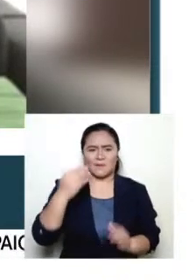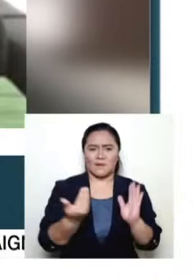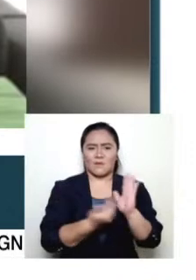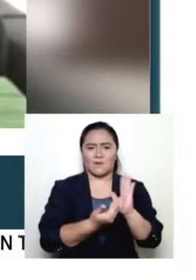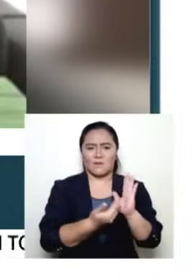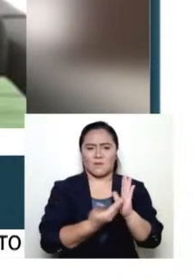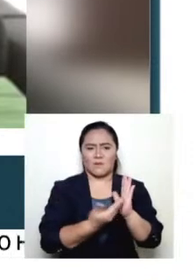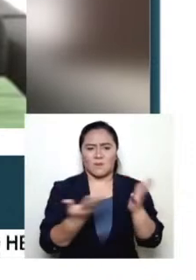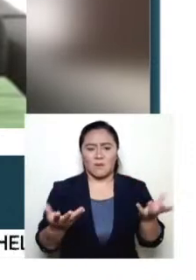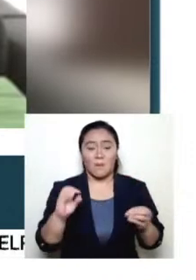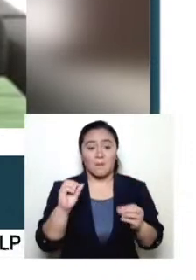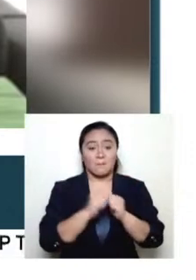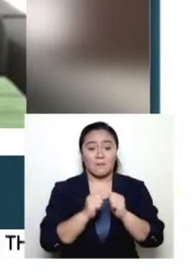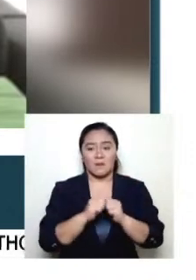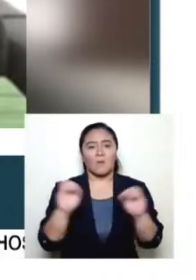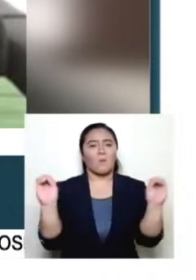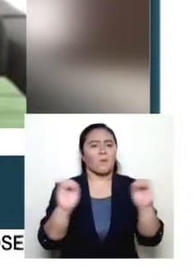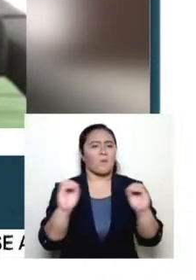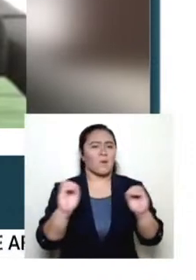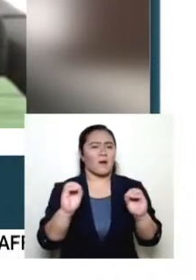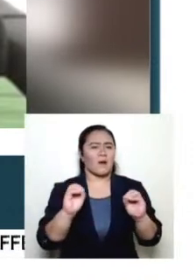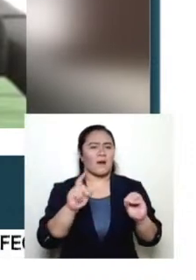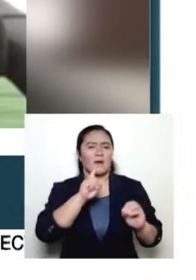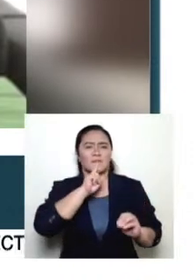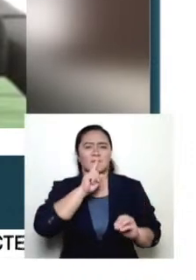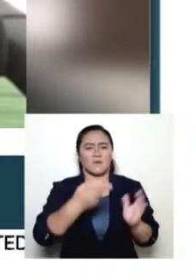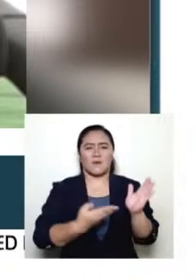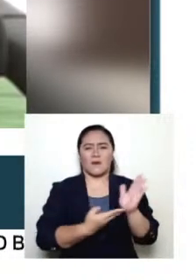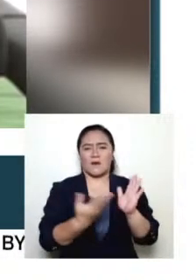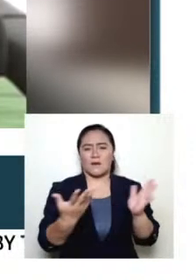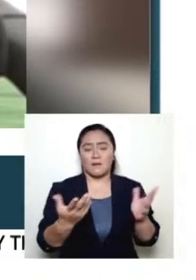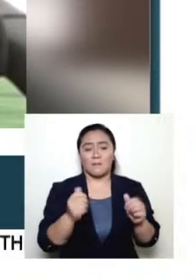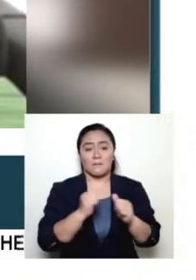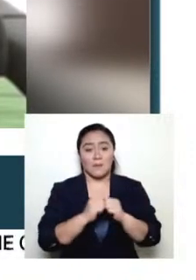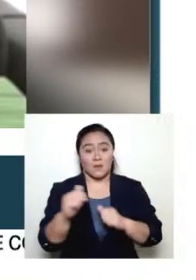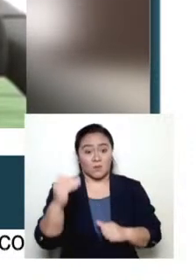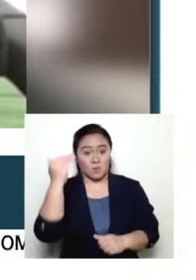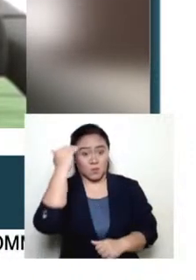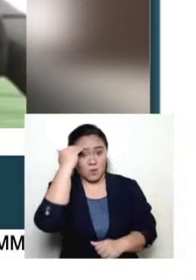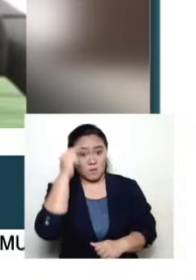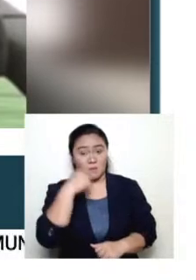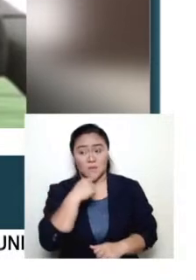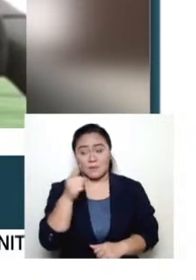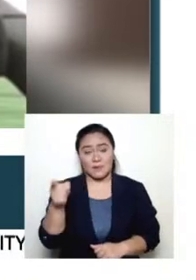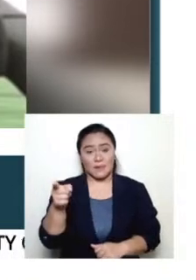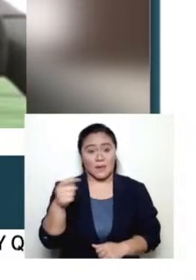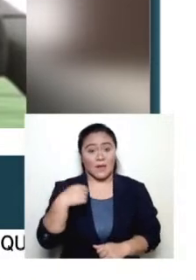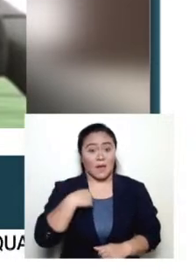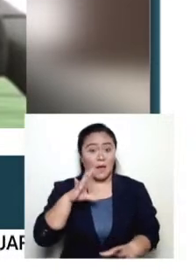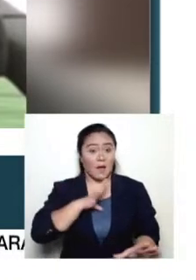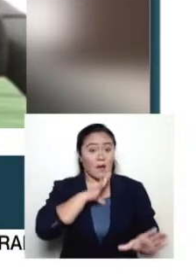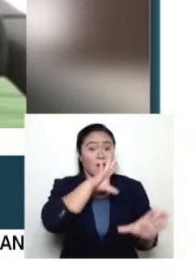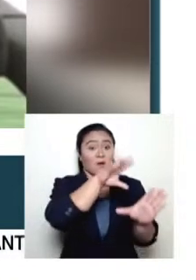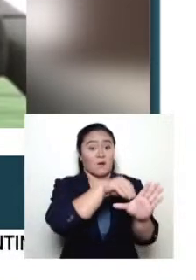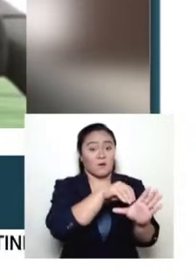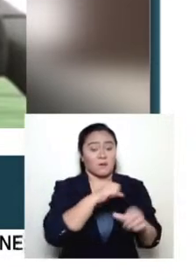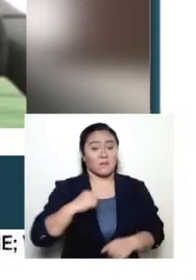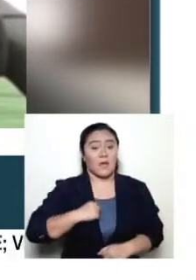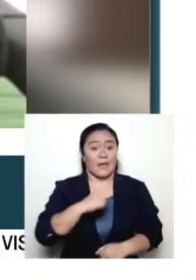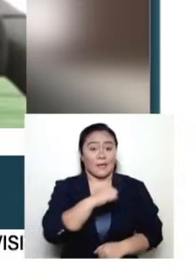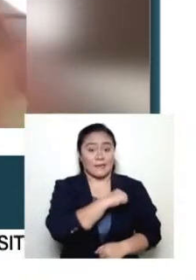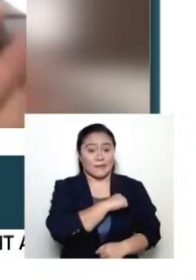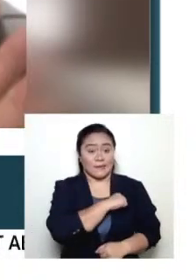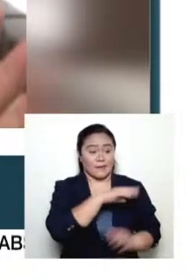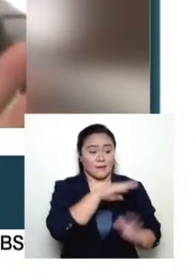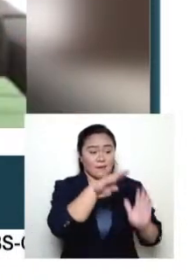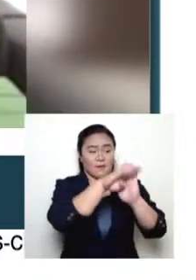credibility yan, di ba? Pangalawa, ni hindi niya alam na hindi nga ako part ng 12 Senate slate ni Lenny Robredo. So can